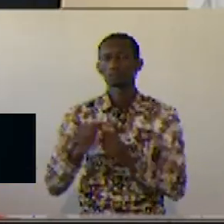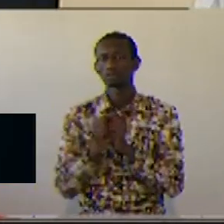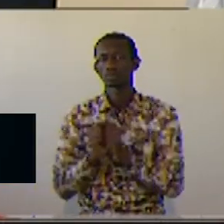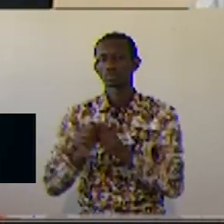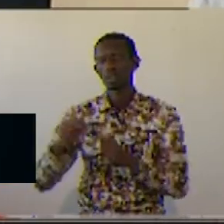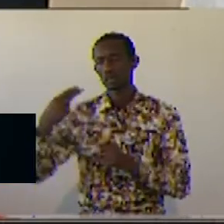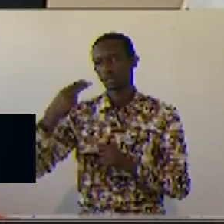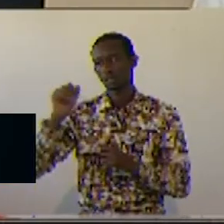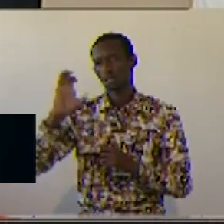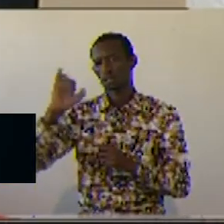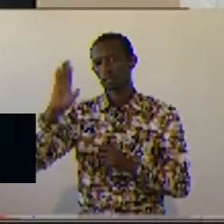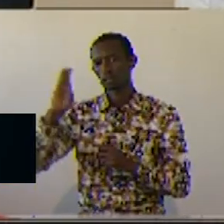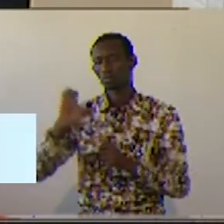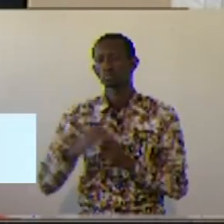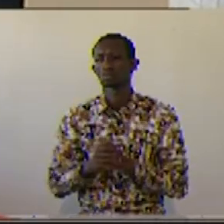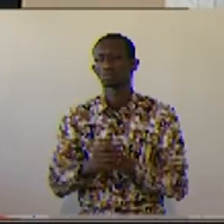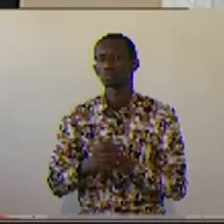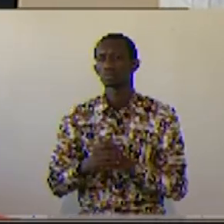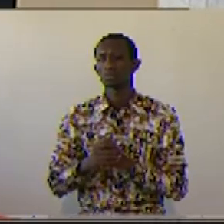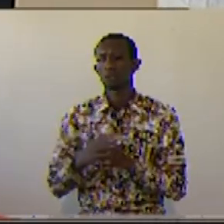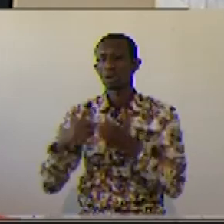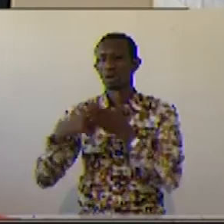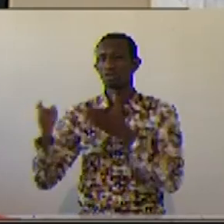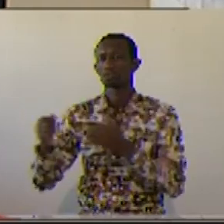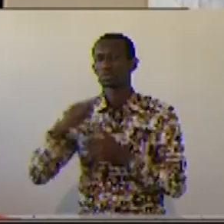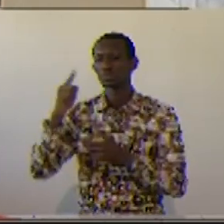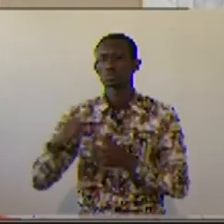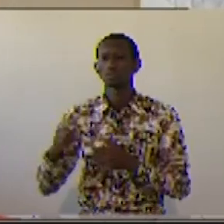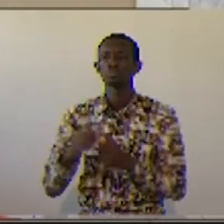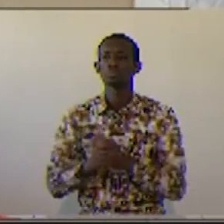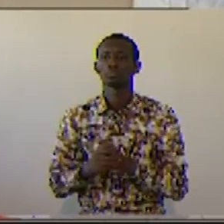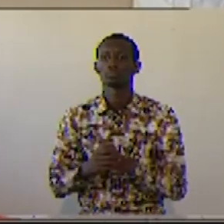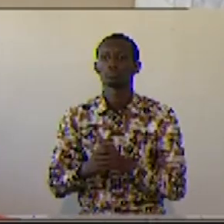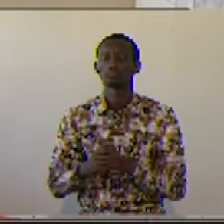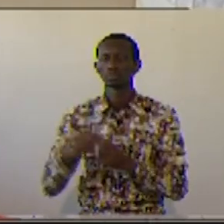combine to give water. So we have zinc chloride